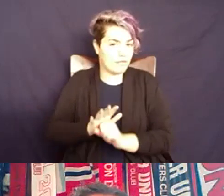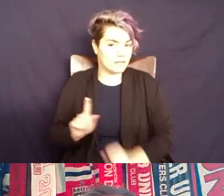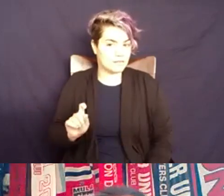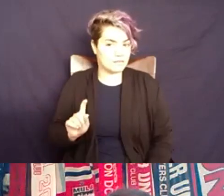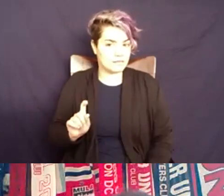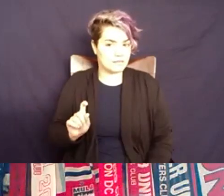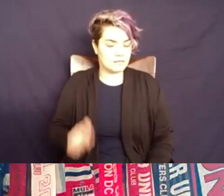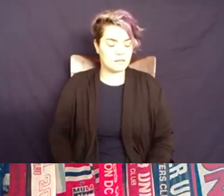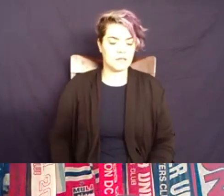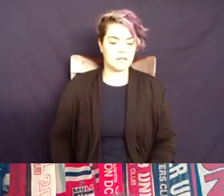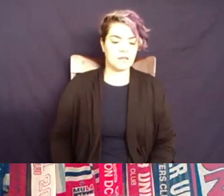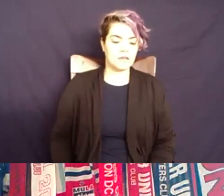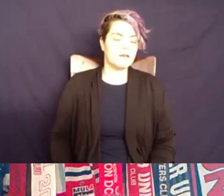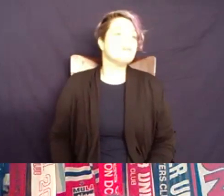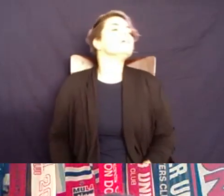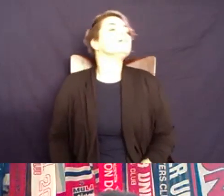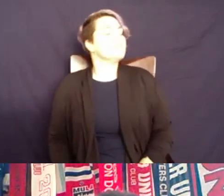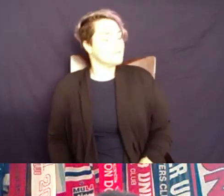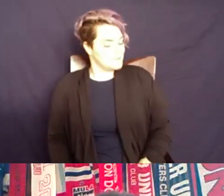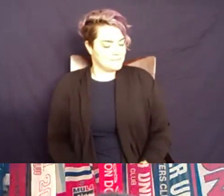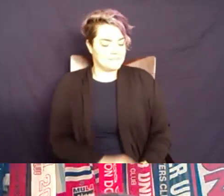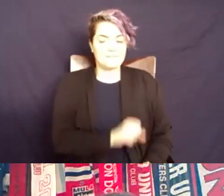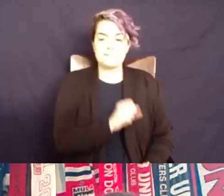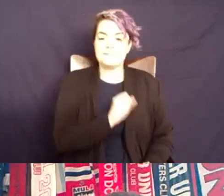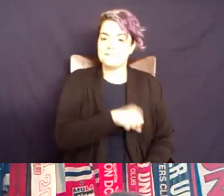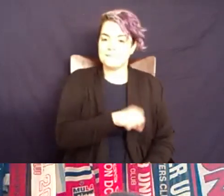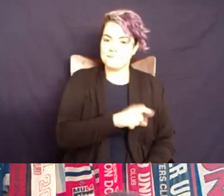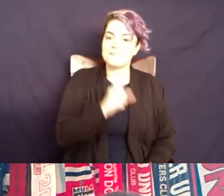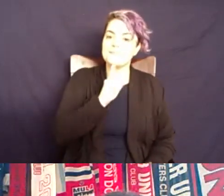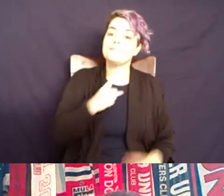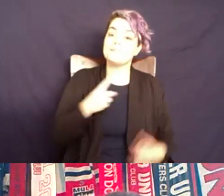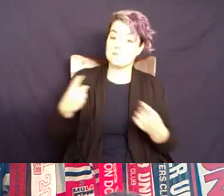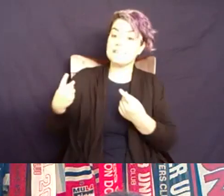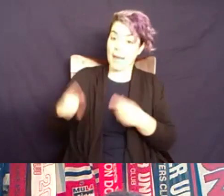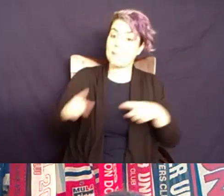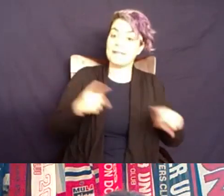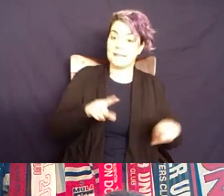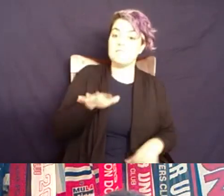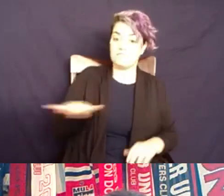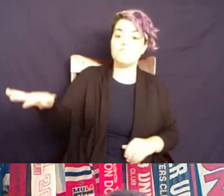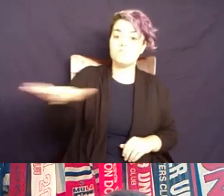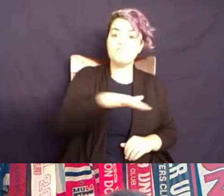yes, I think that is happening to some extent, and